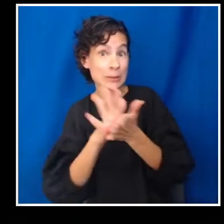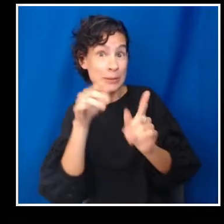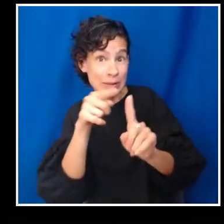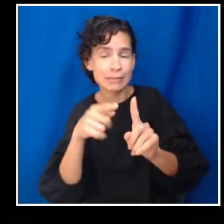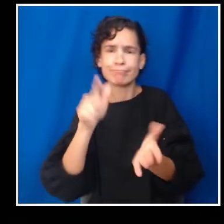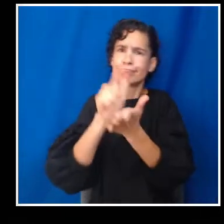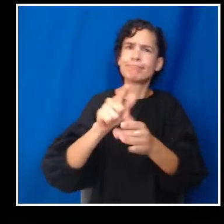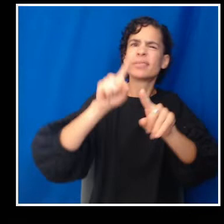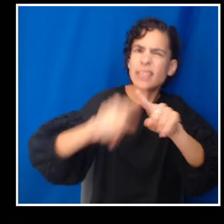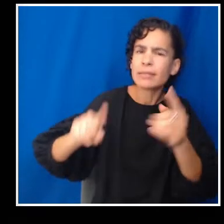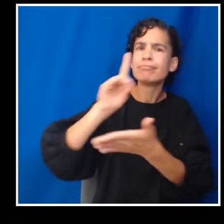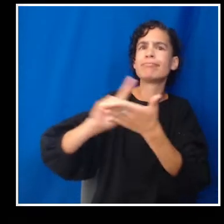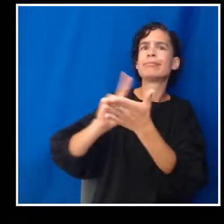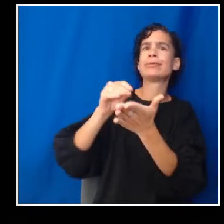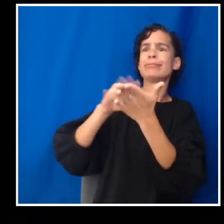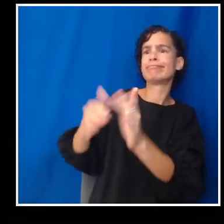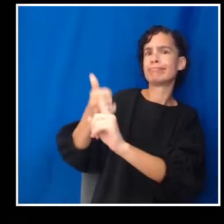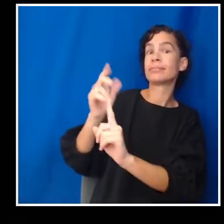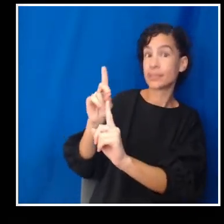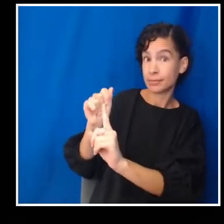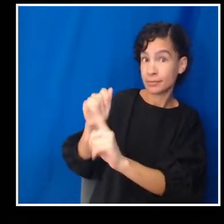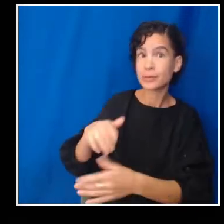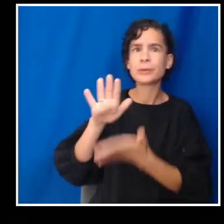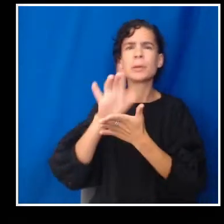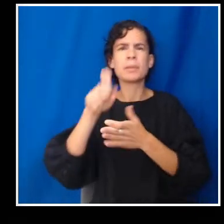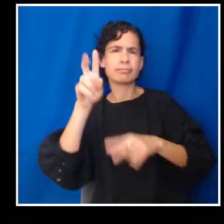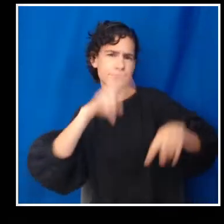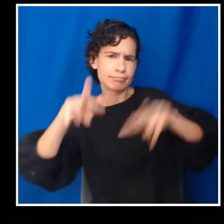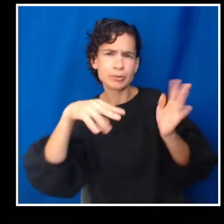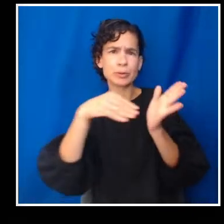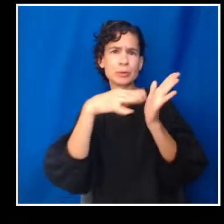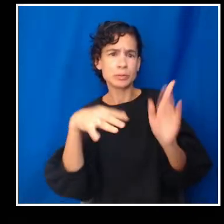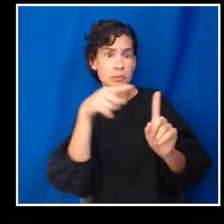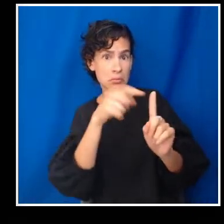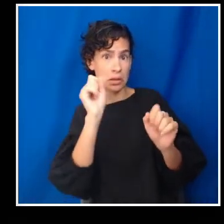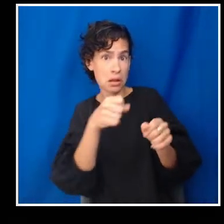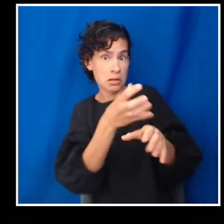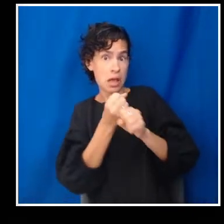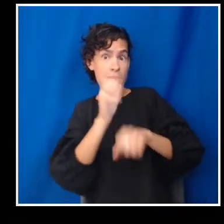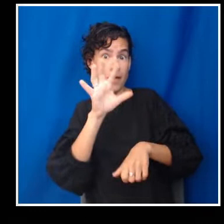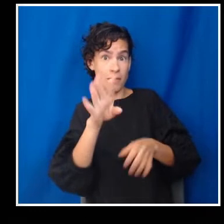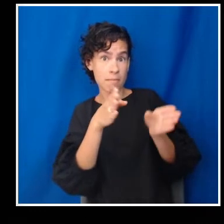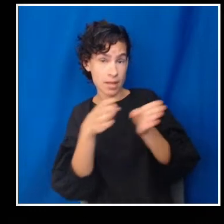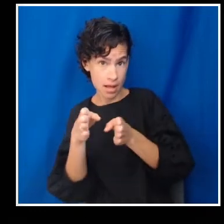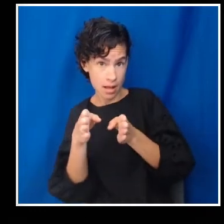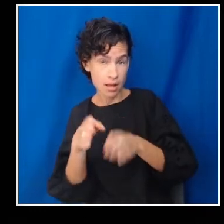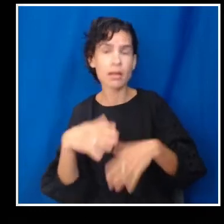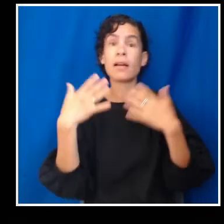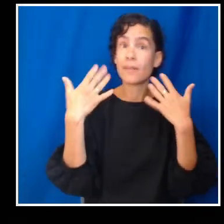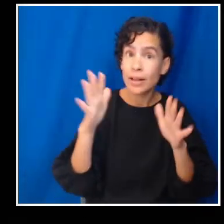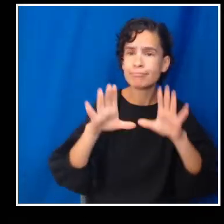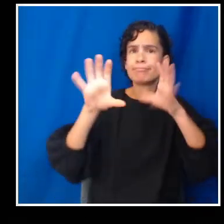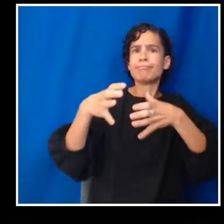discriminating against students with disabilities. A student has to be evaluated by the school to qualify for a 504 plan. A 504 plan is